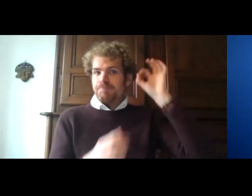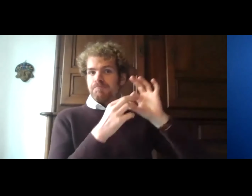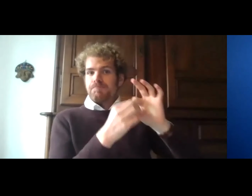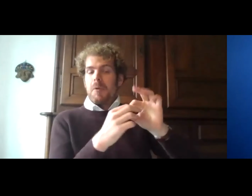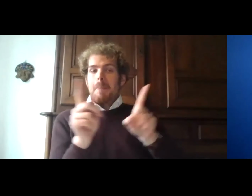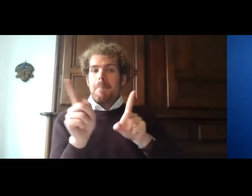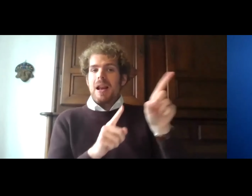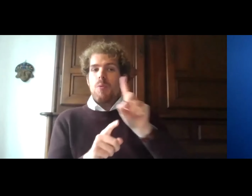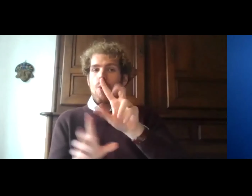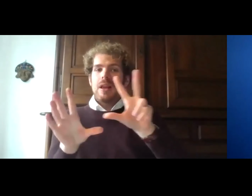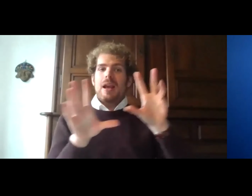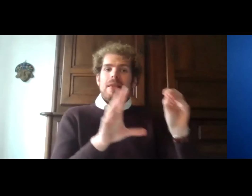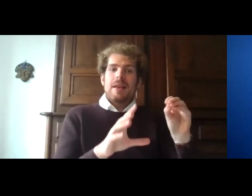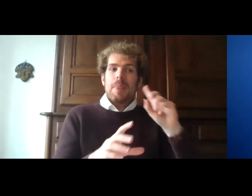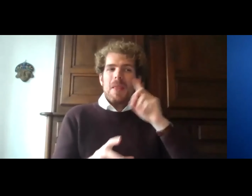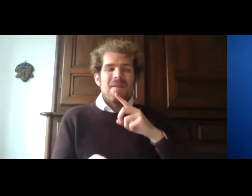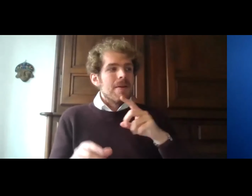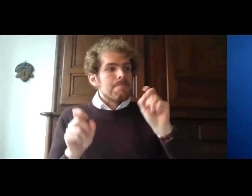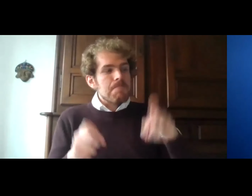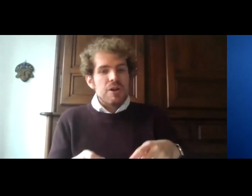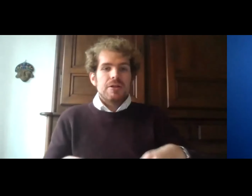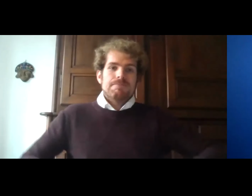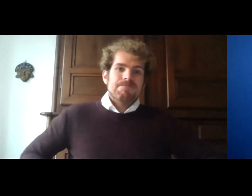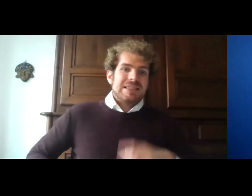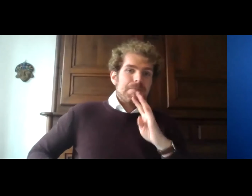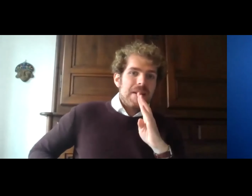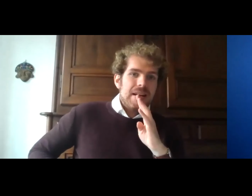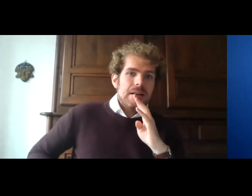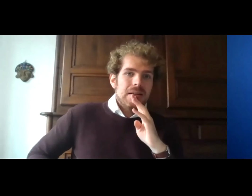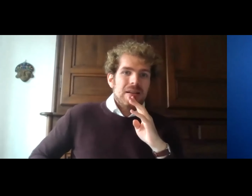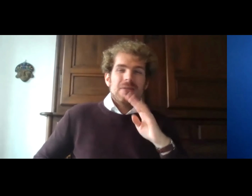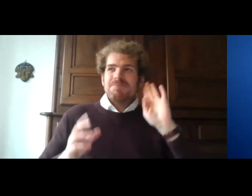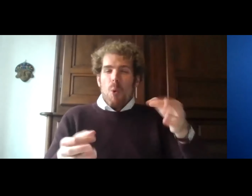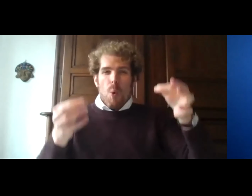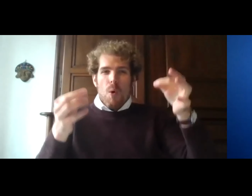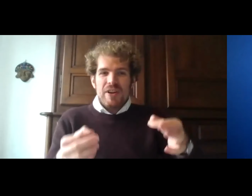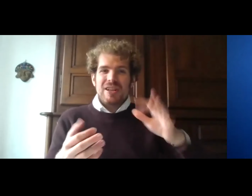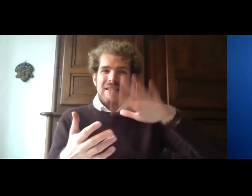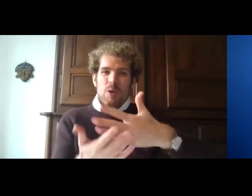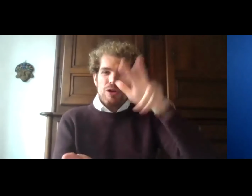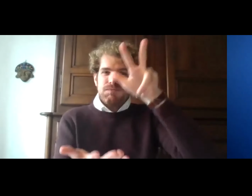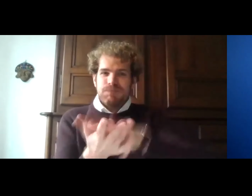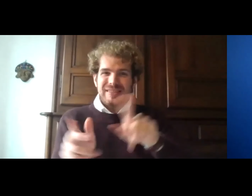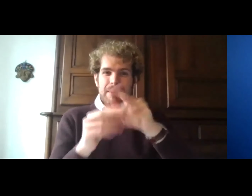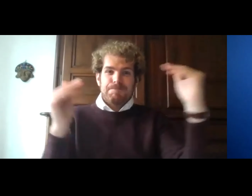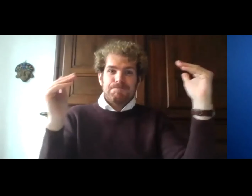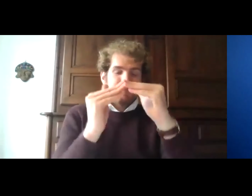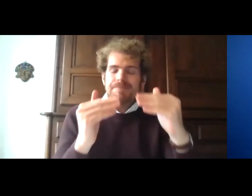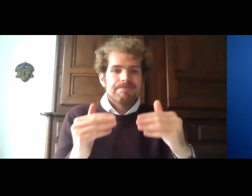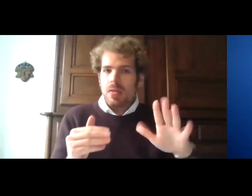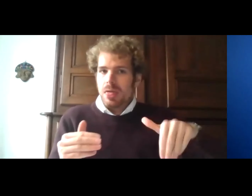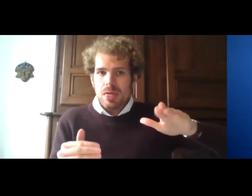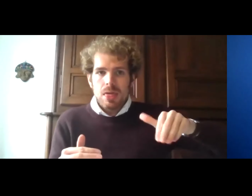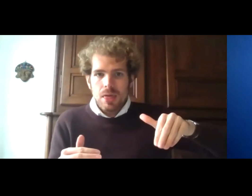they use as legitimate languages. So this conference the Congress that I spoke about earlier in 1880 in Milan, where